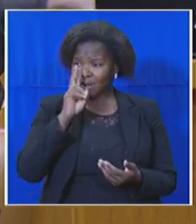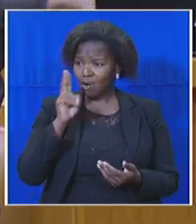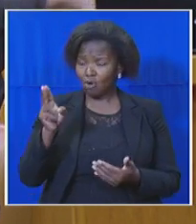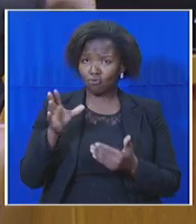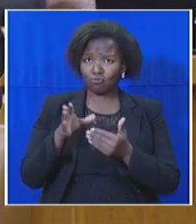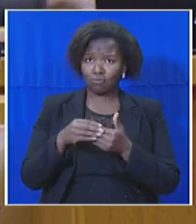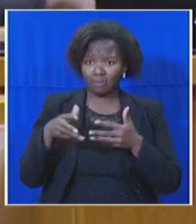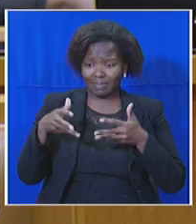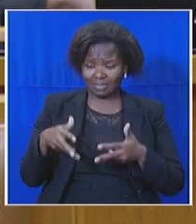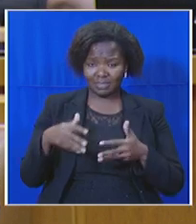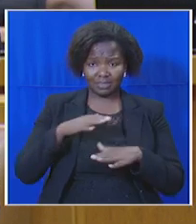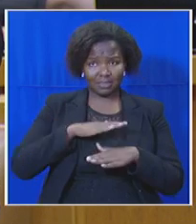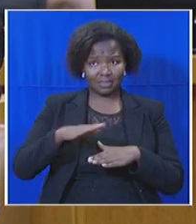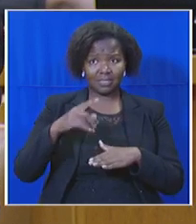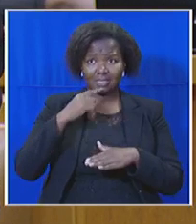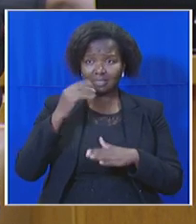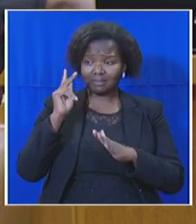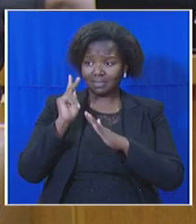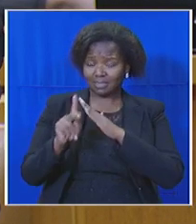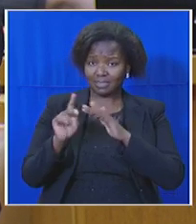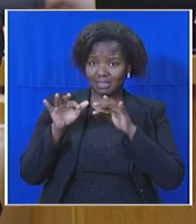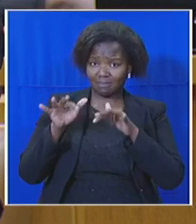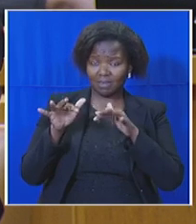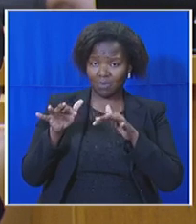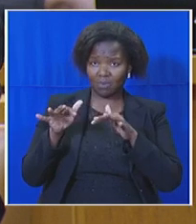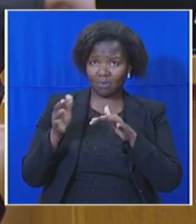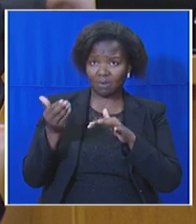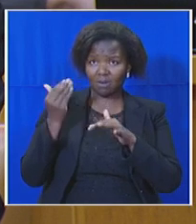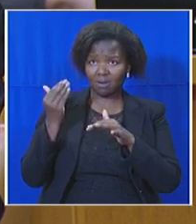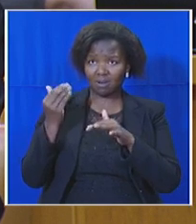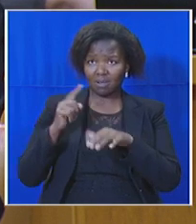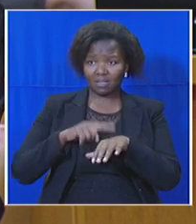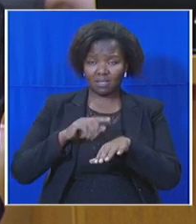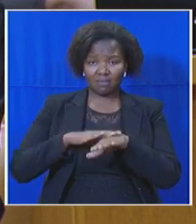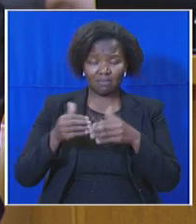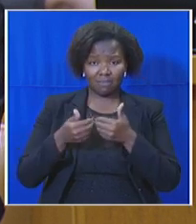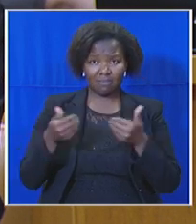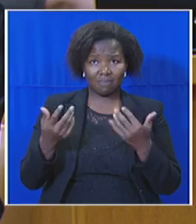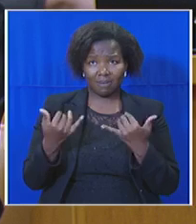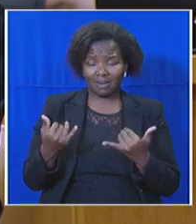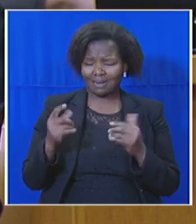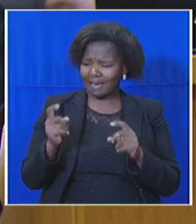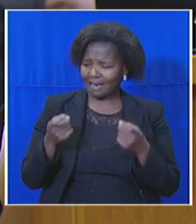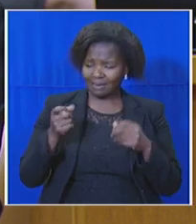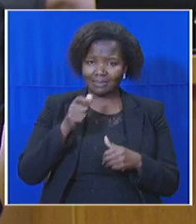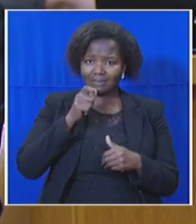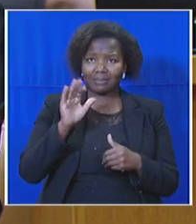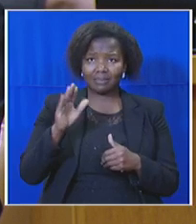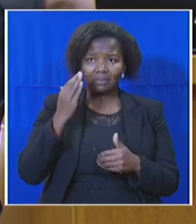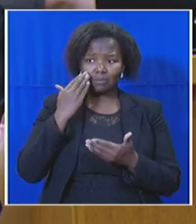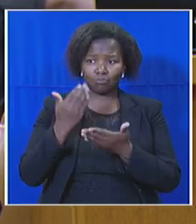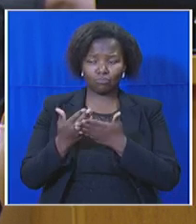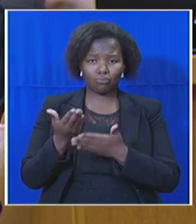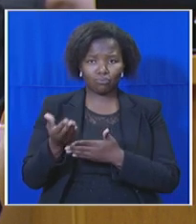on this side of the House of committing crimes that would warrant us going before The Hague. I would say that he cannot do that unless he brings a